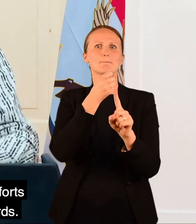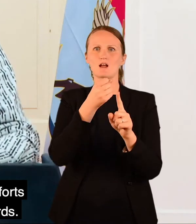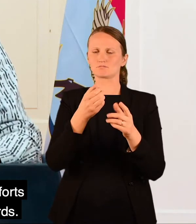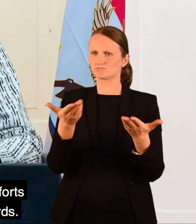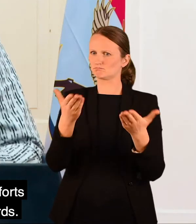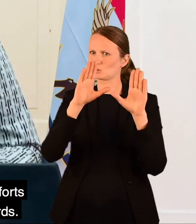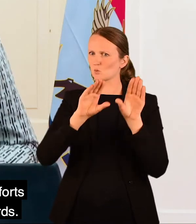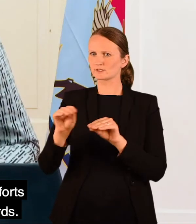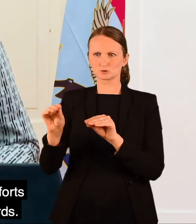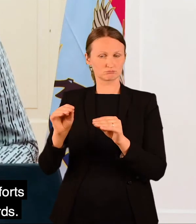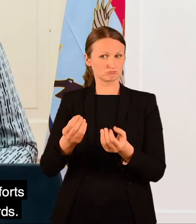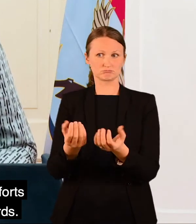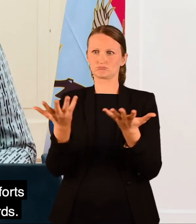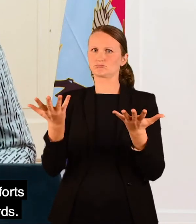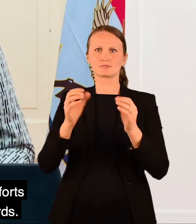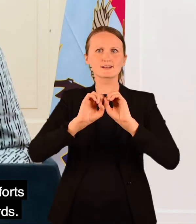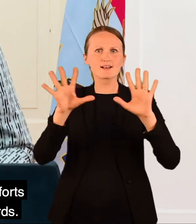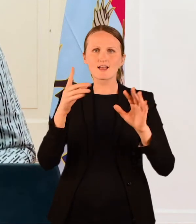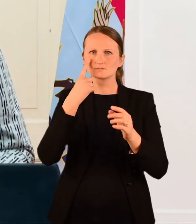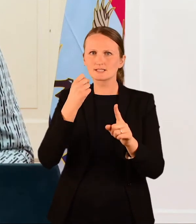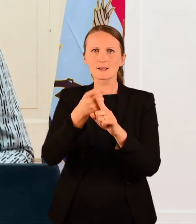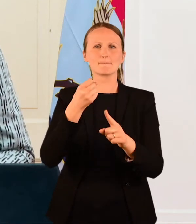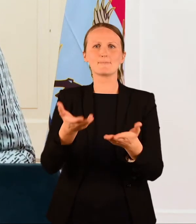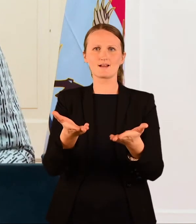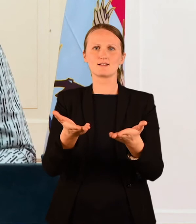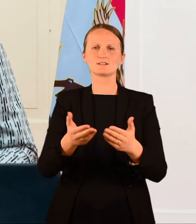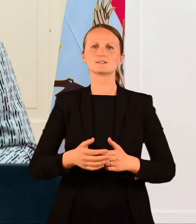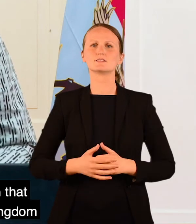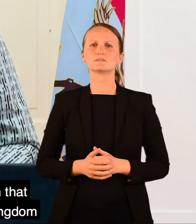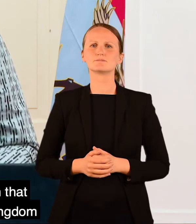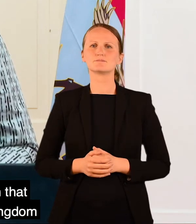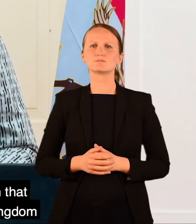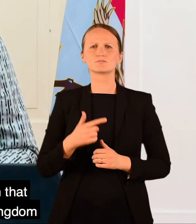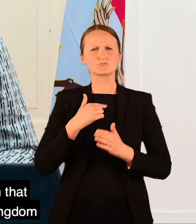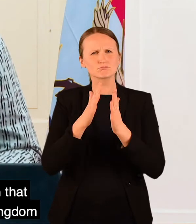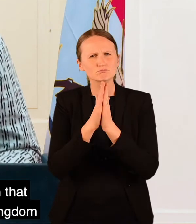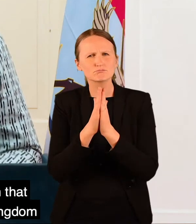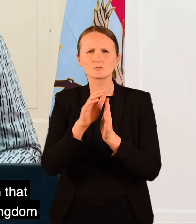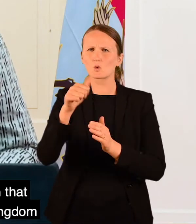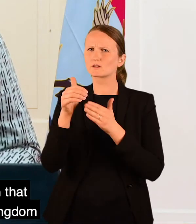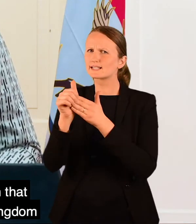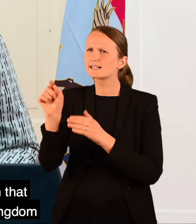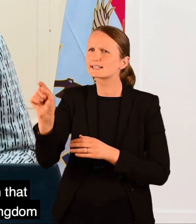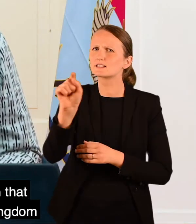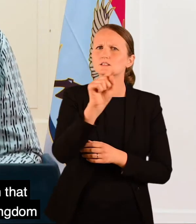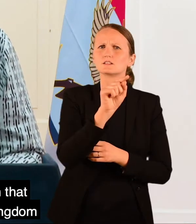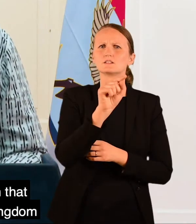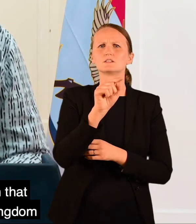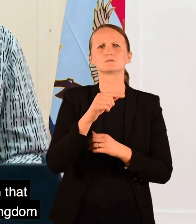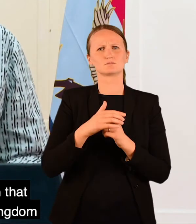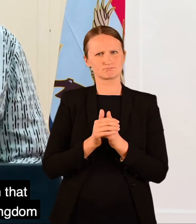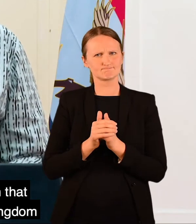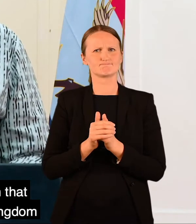do bring tangible rewards. Fellow leaders, it is for that